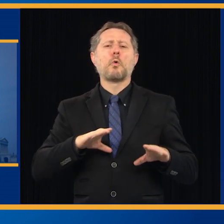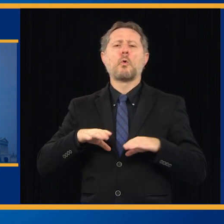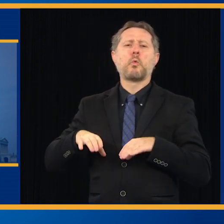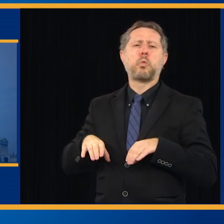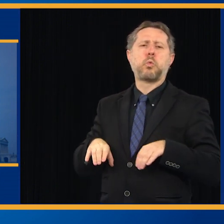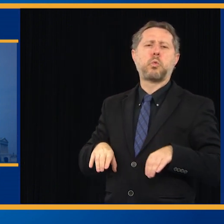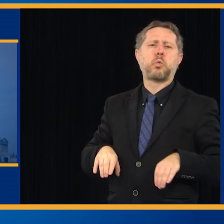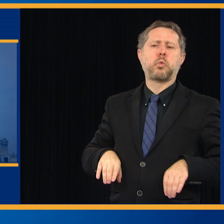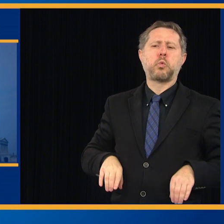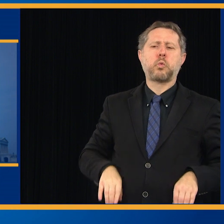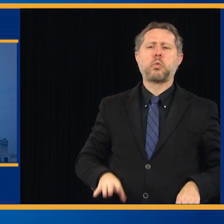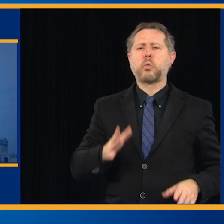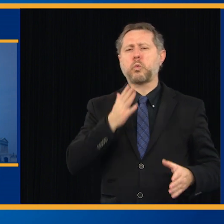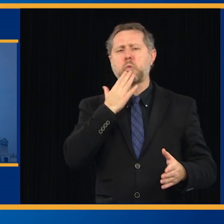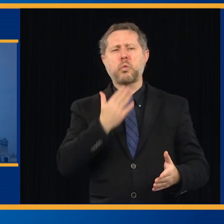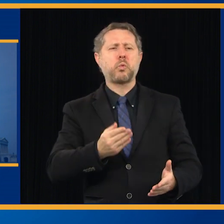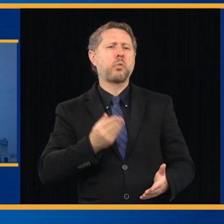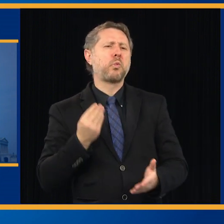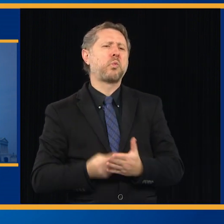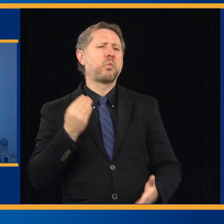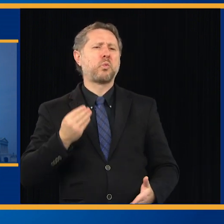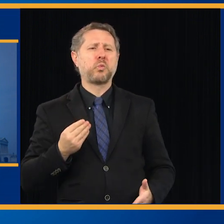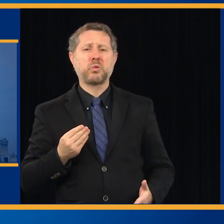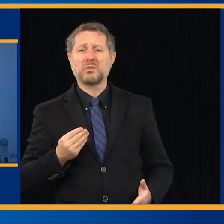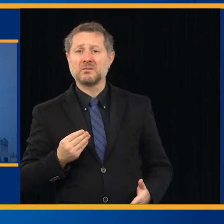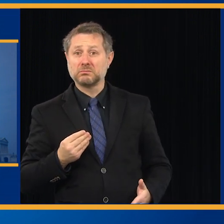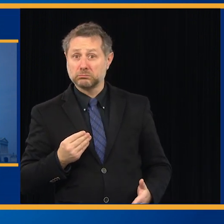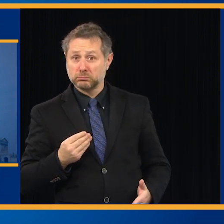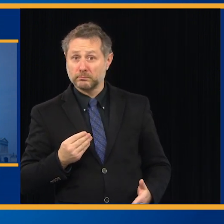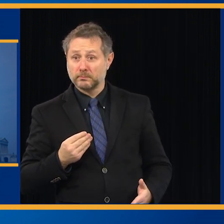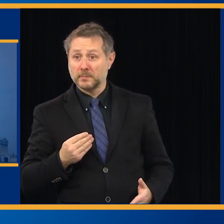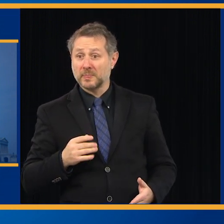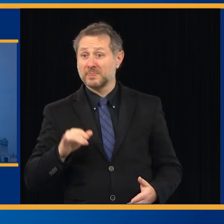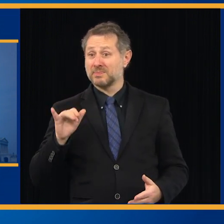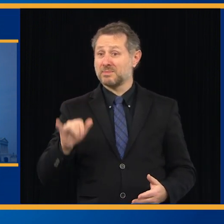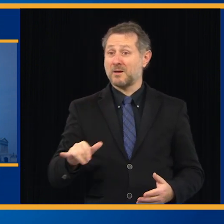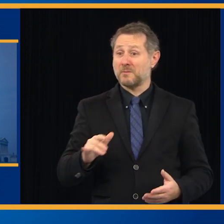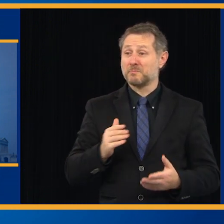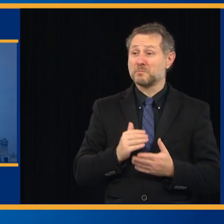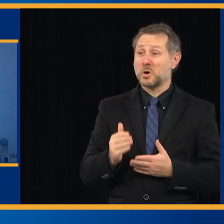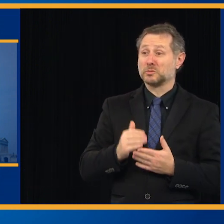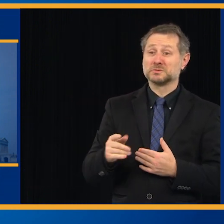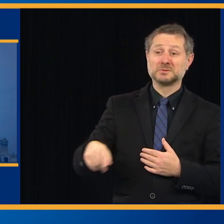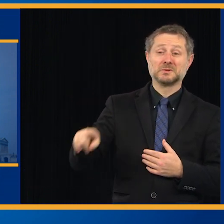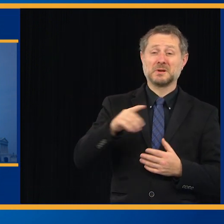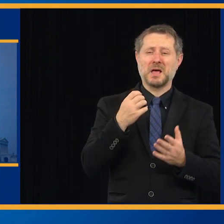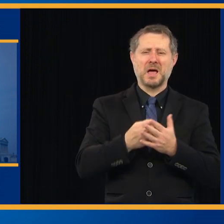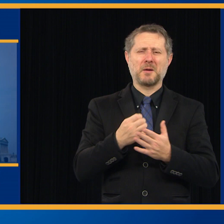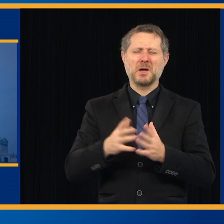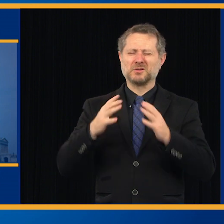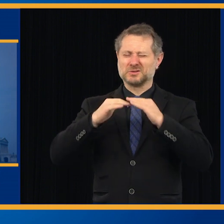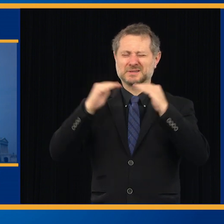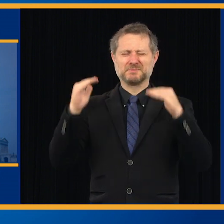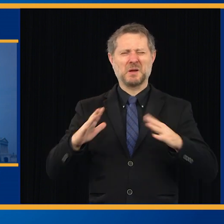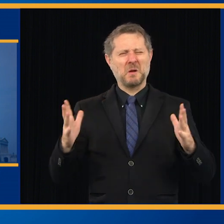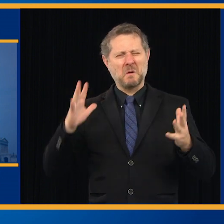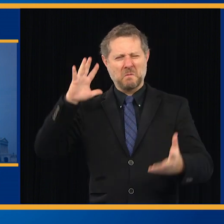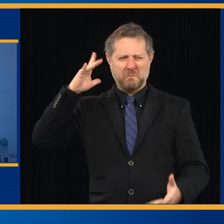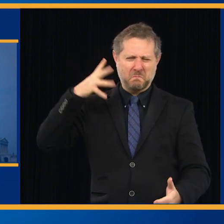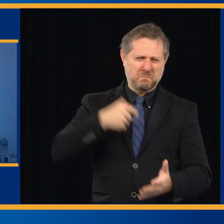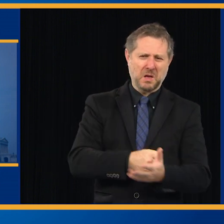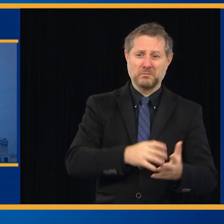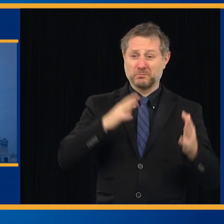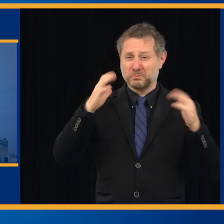scam. And then when the mortgage scam collapsed and the banks were going to go bankrupt, then